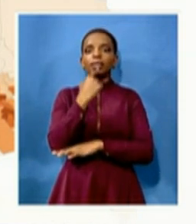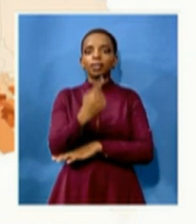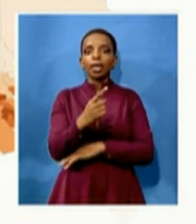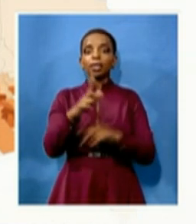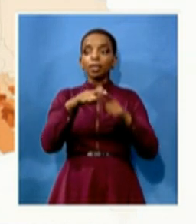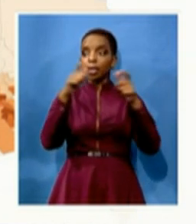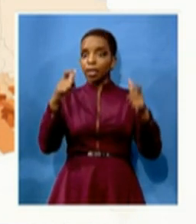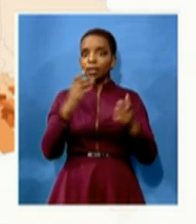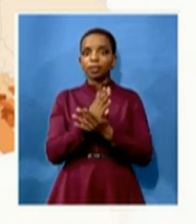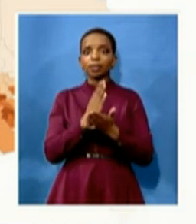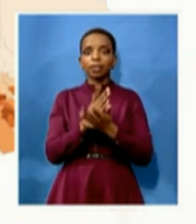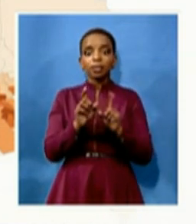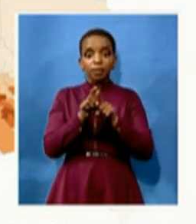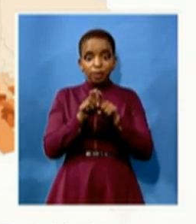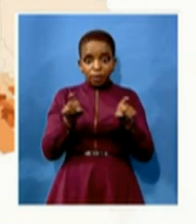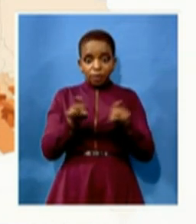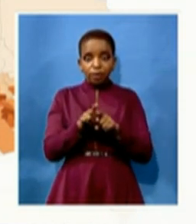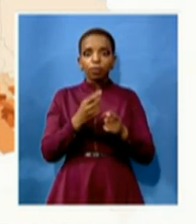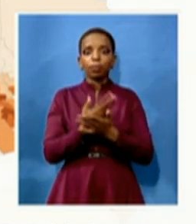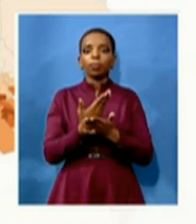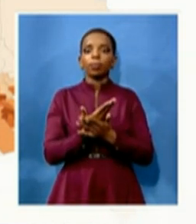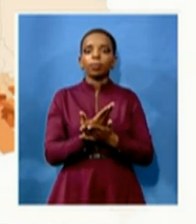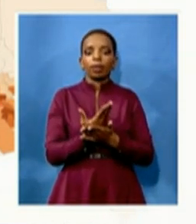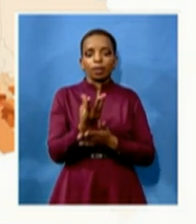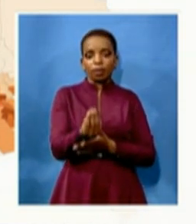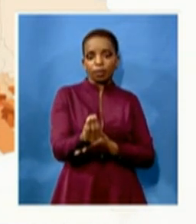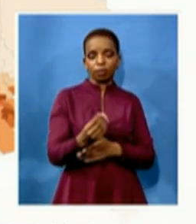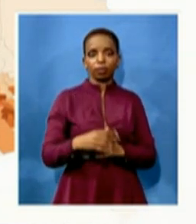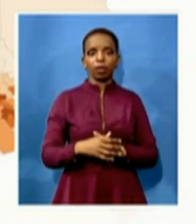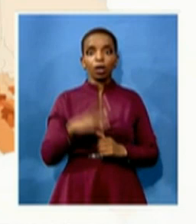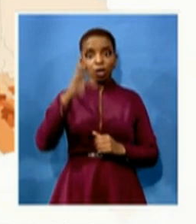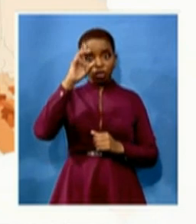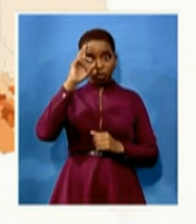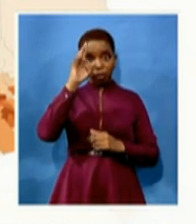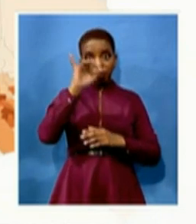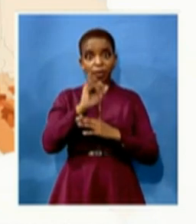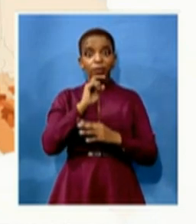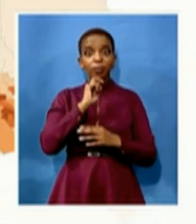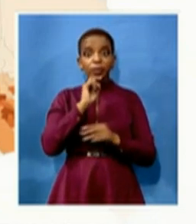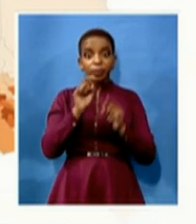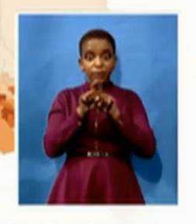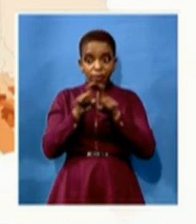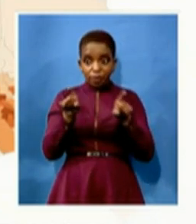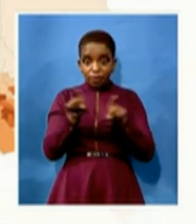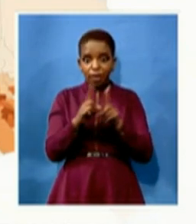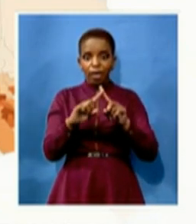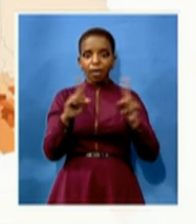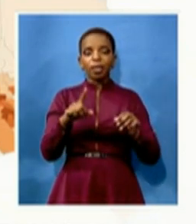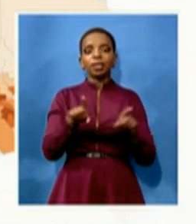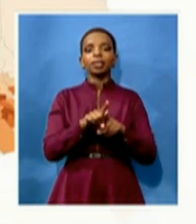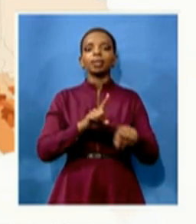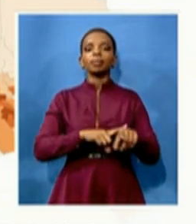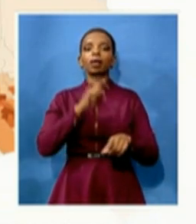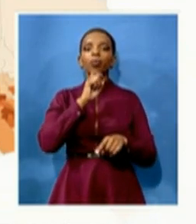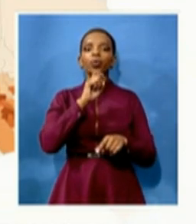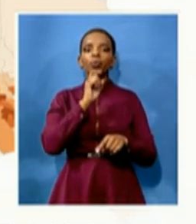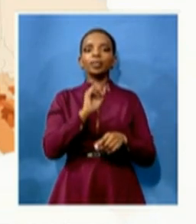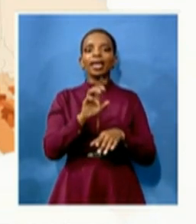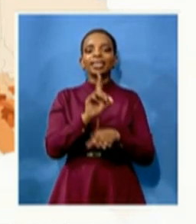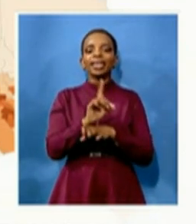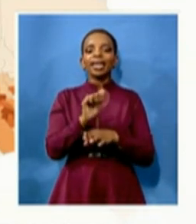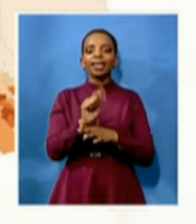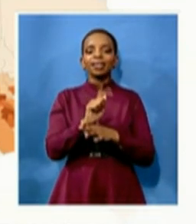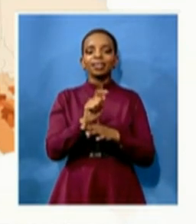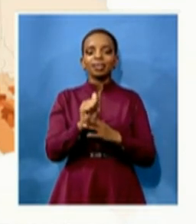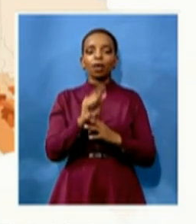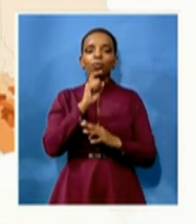number of simulation parameters, but we also use data that is easily observable, like census data, National Household Travel Survey